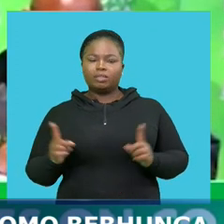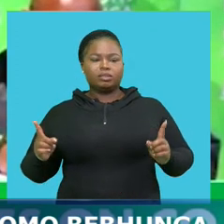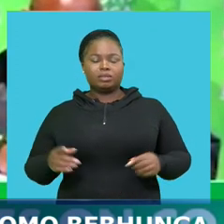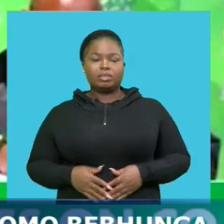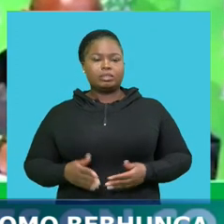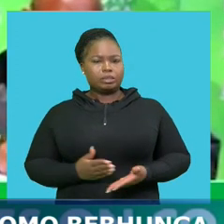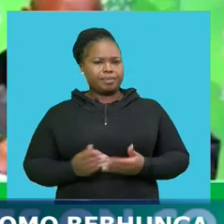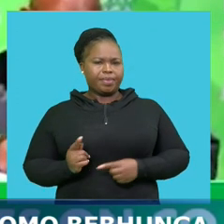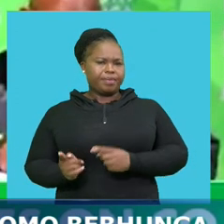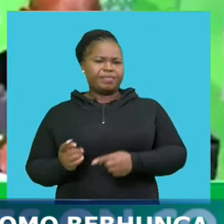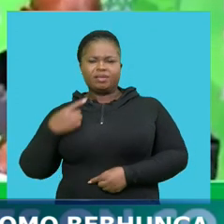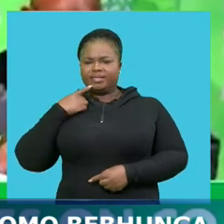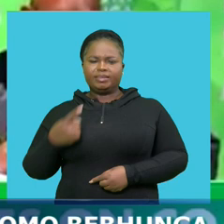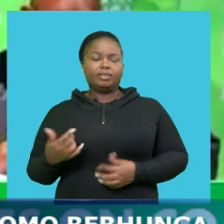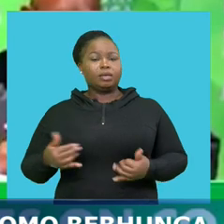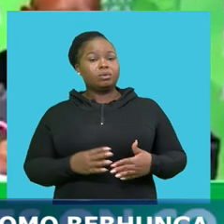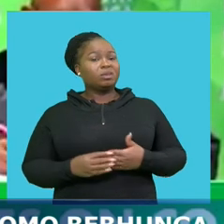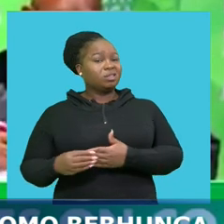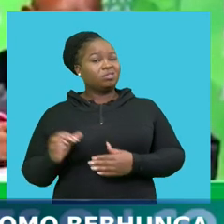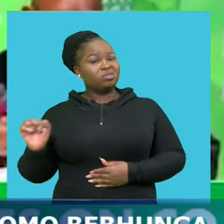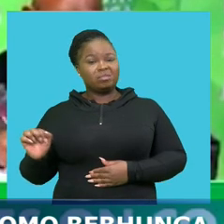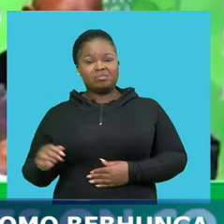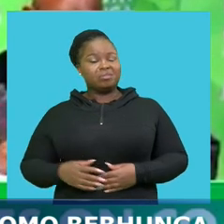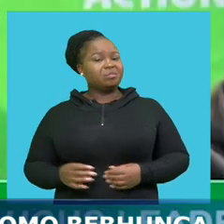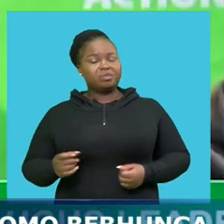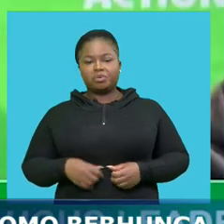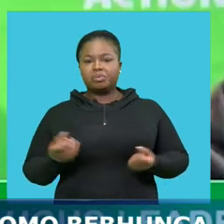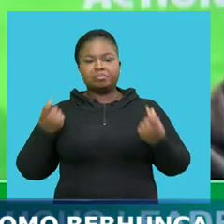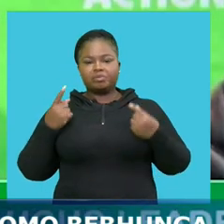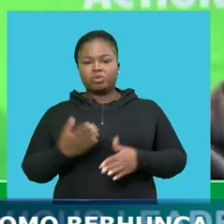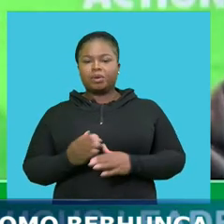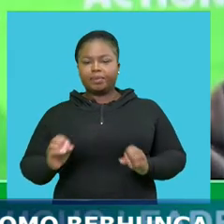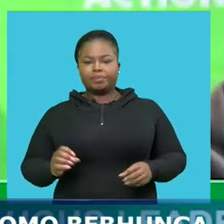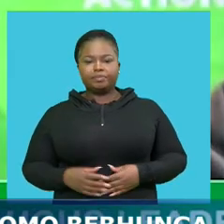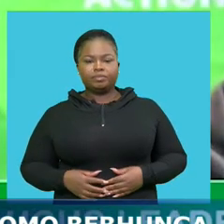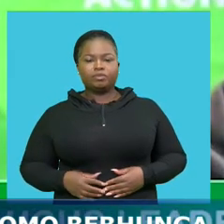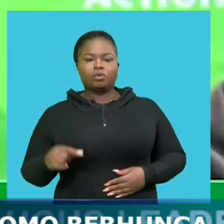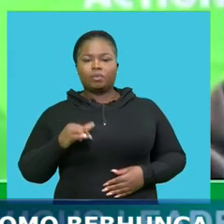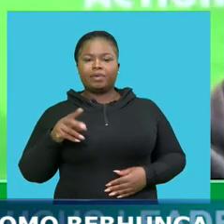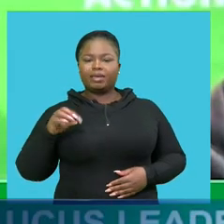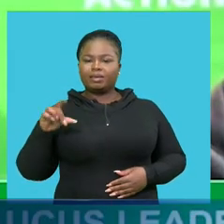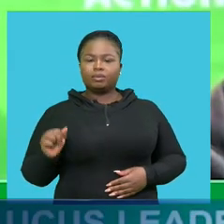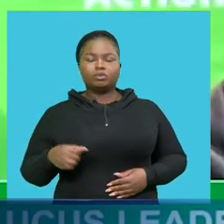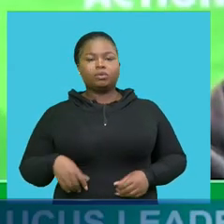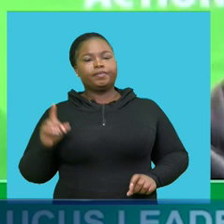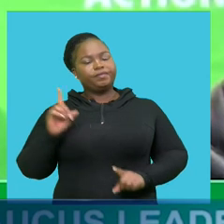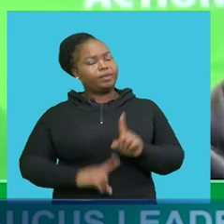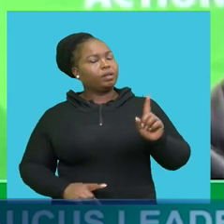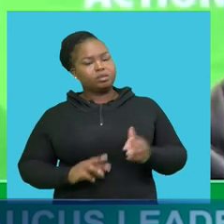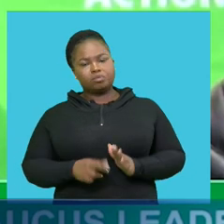ngamva kwizixeko lisithi ubunkokheli bakhe abungqalanga. Councillor Gwamanda failed dismally in his